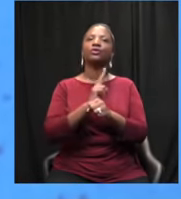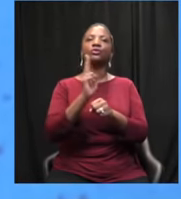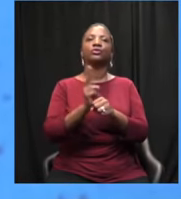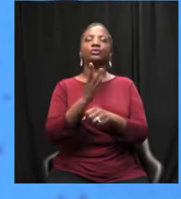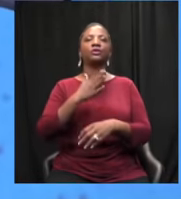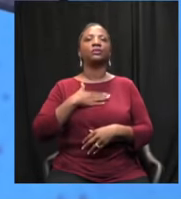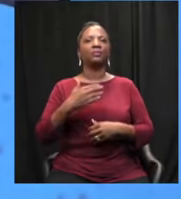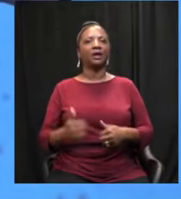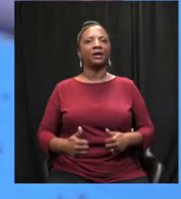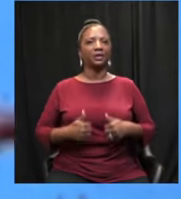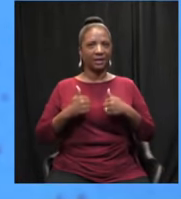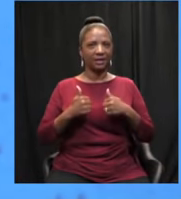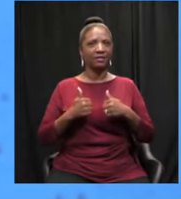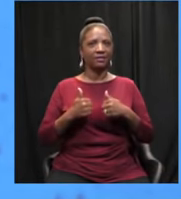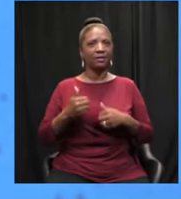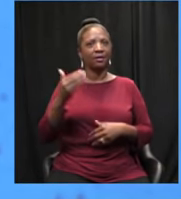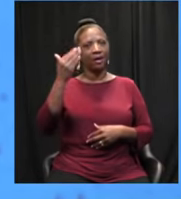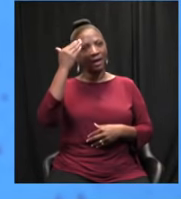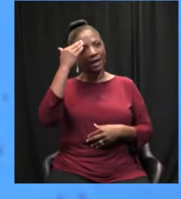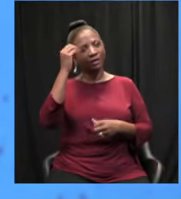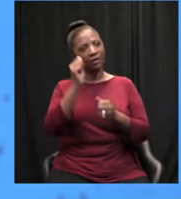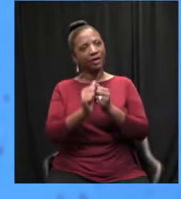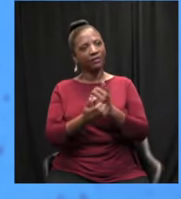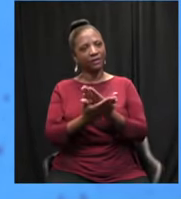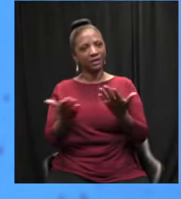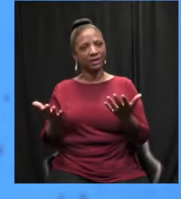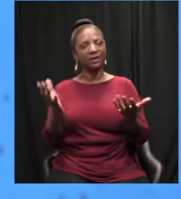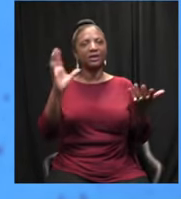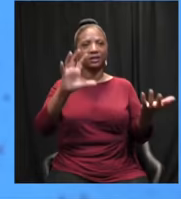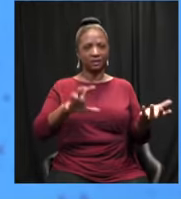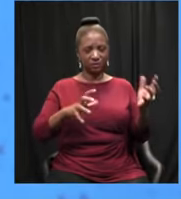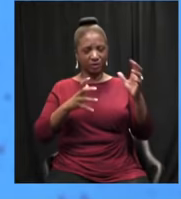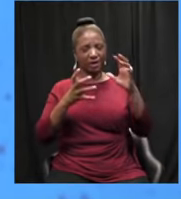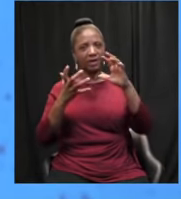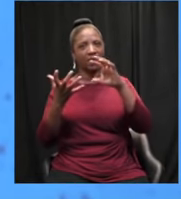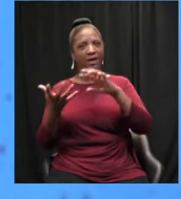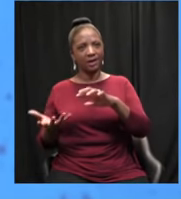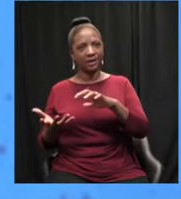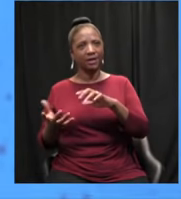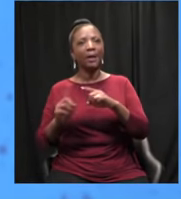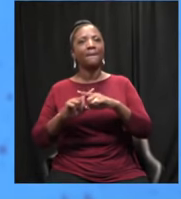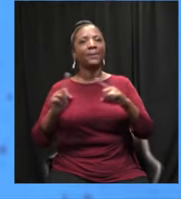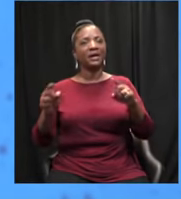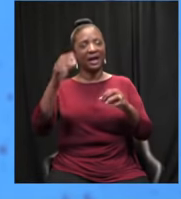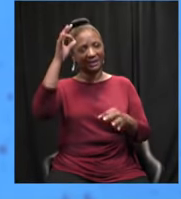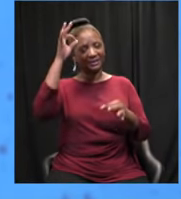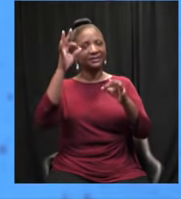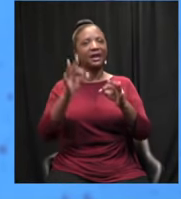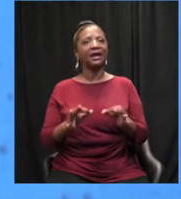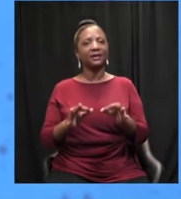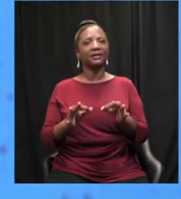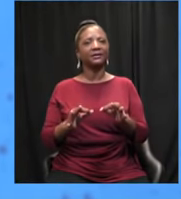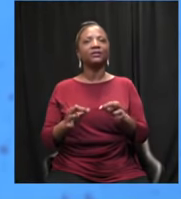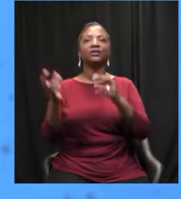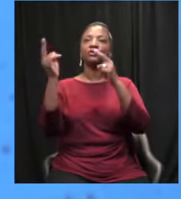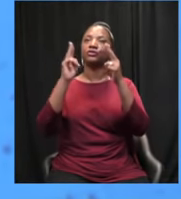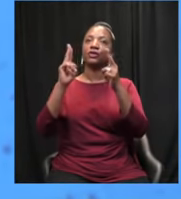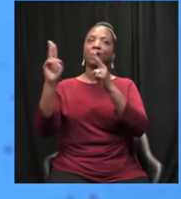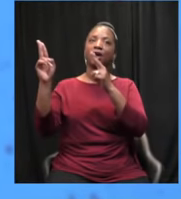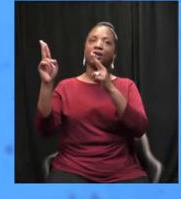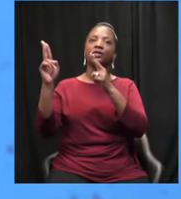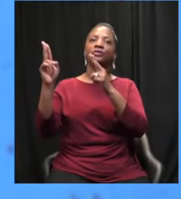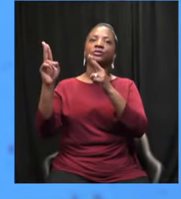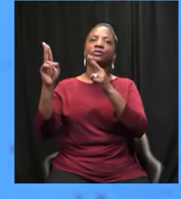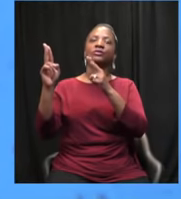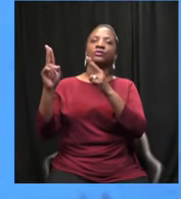stuff can be chaotic. But God, I made up in my mind a long time ago. I just want to honor you with my life. I just want to